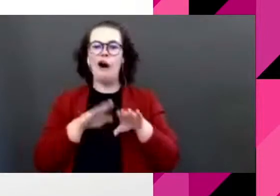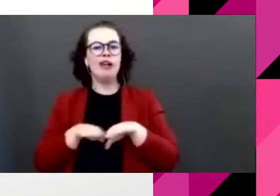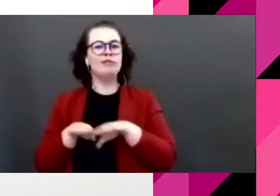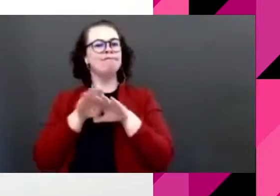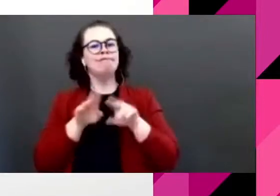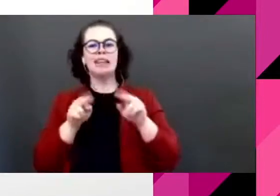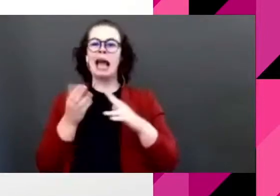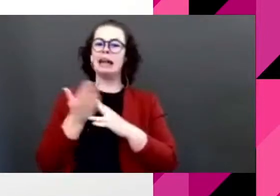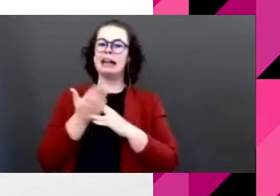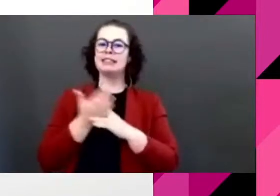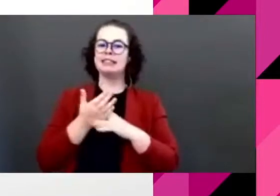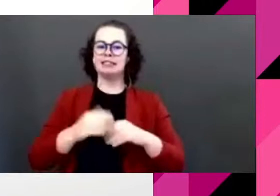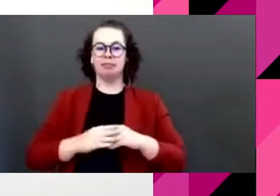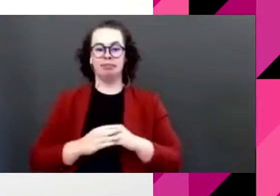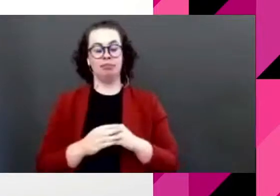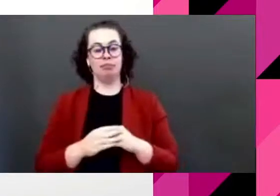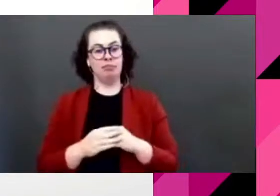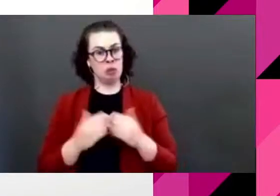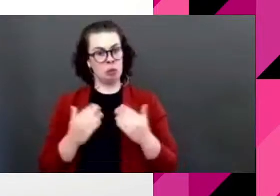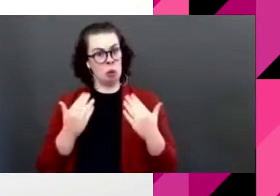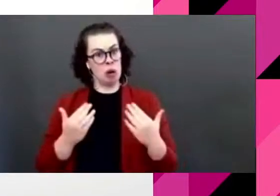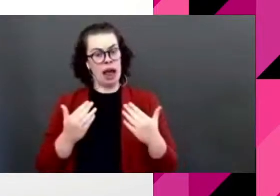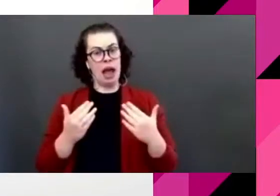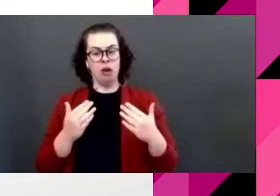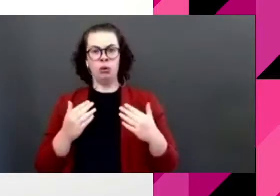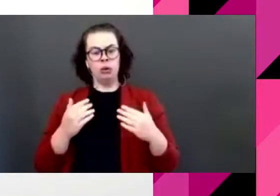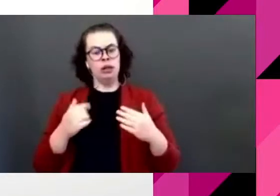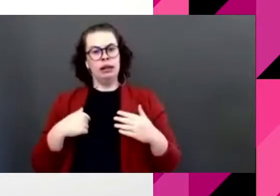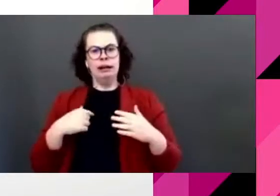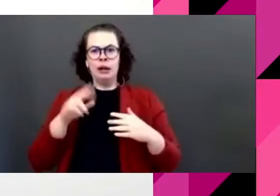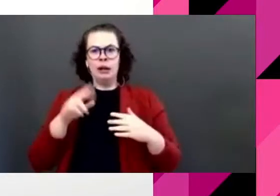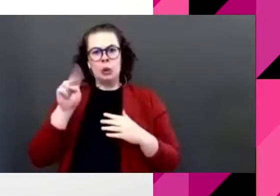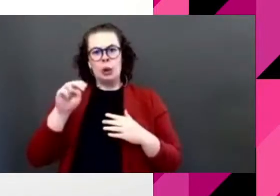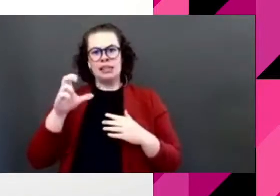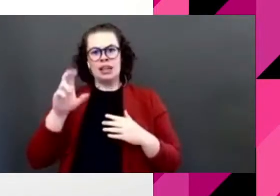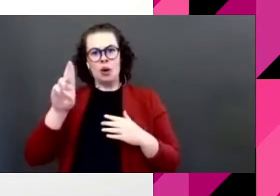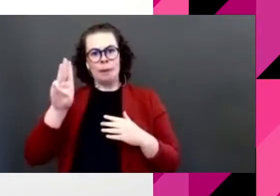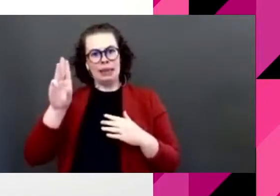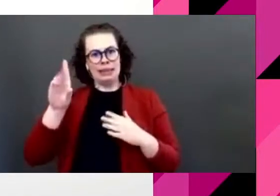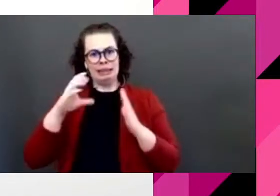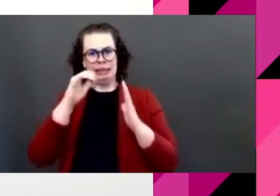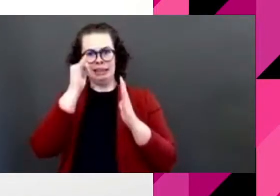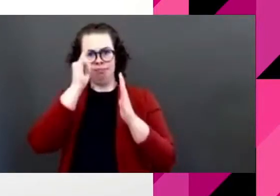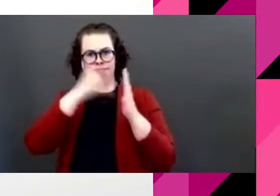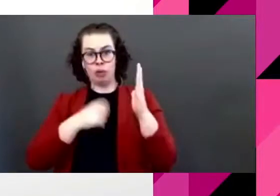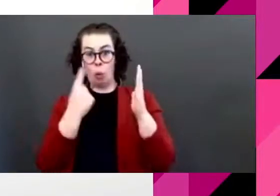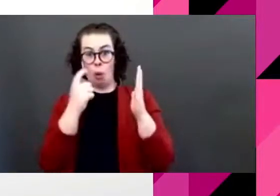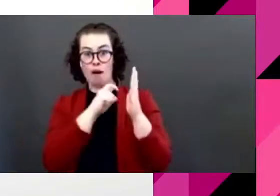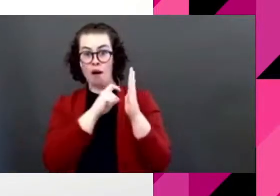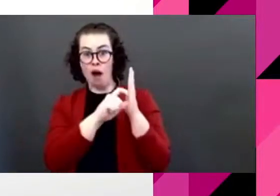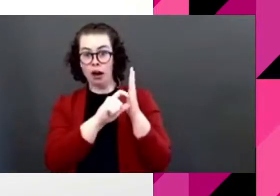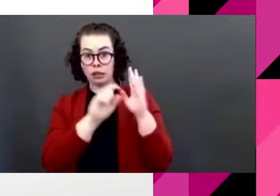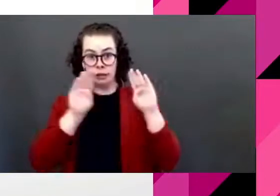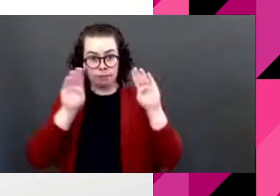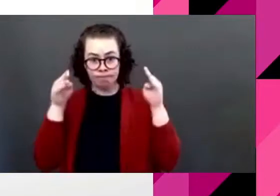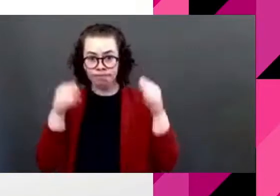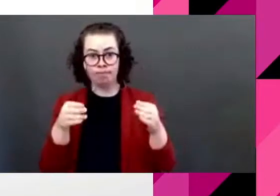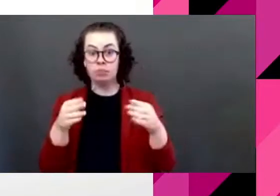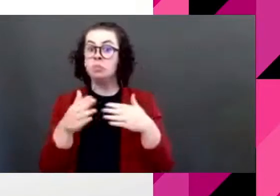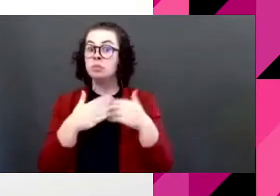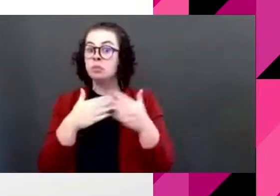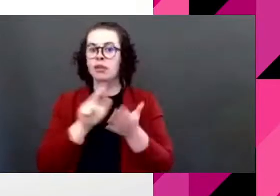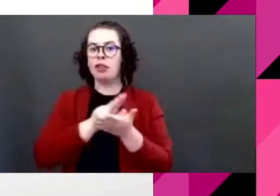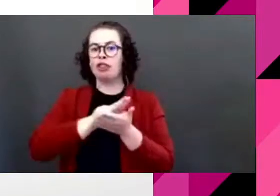to focus on this one complex article of the UN Convention on the Rights of Persons with Disability, and that's Article